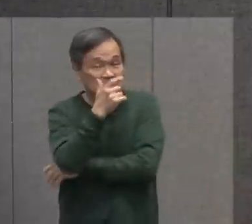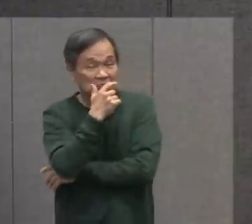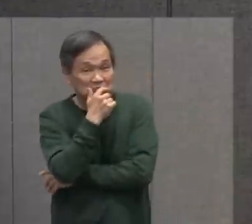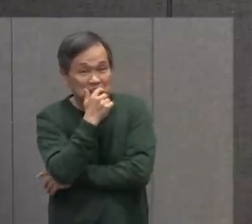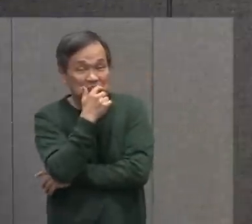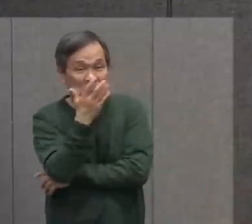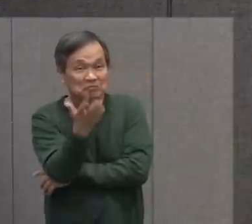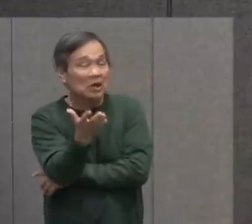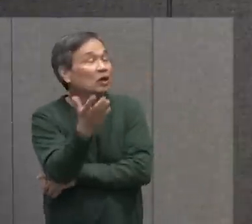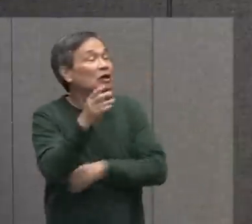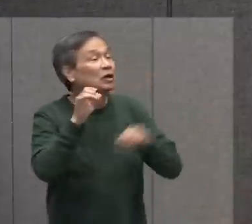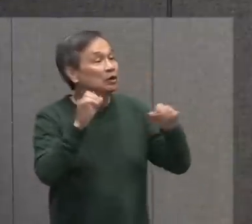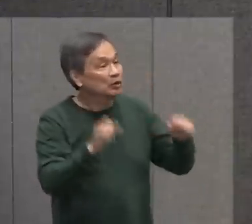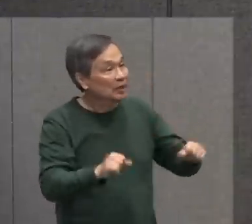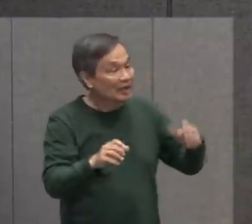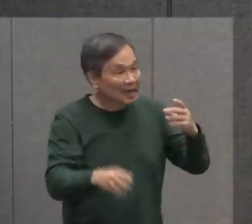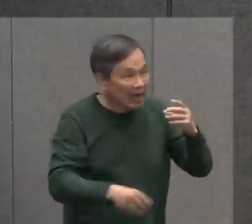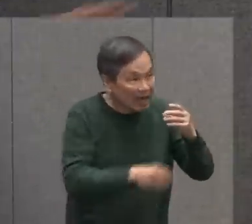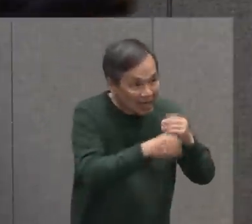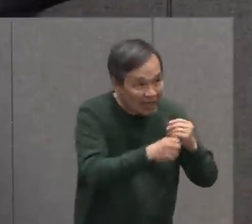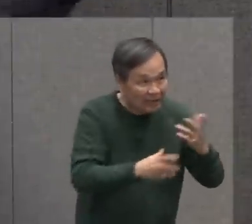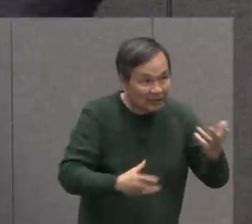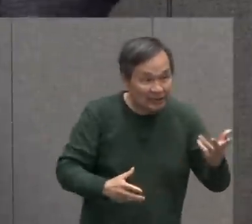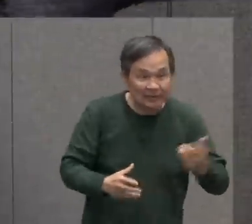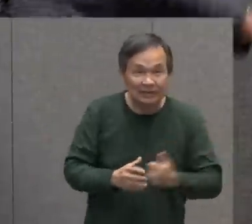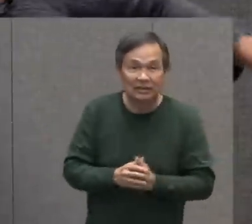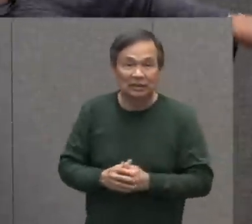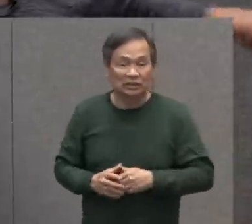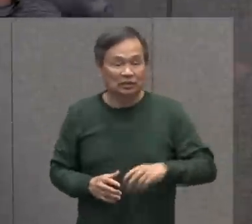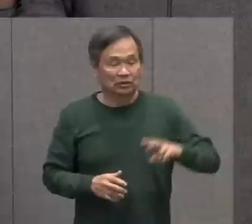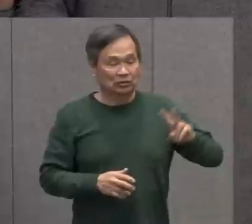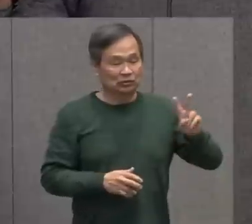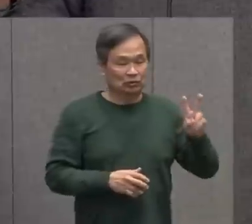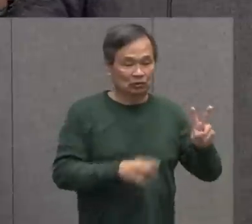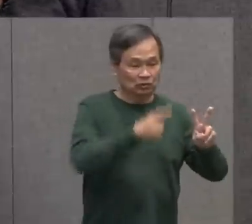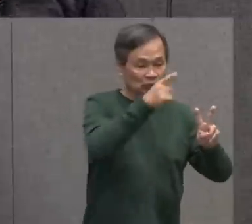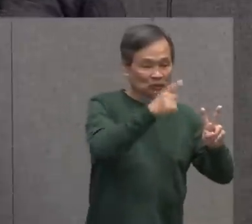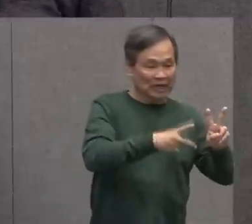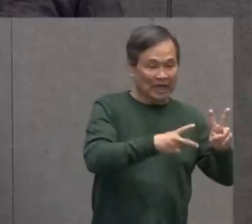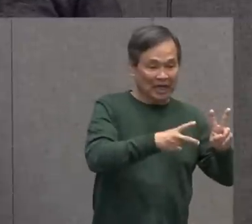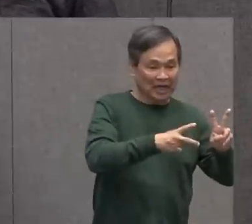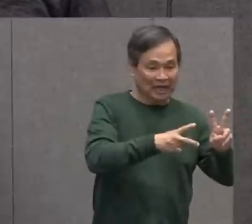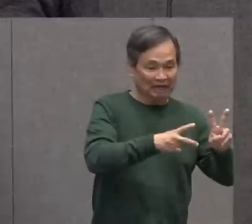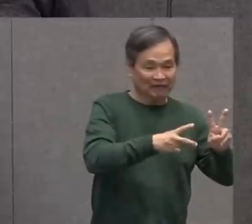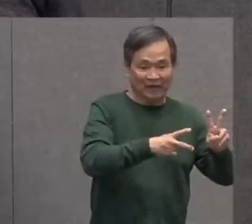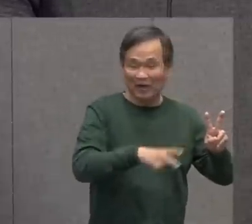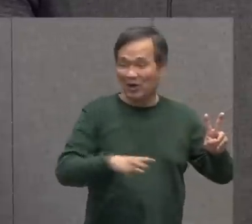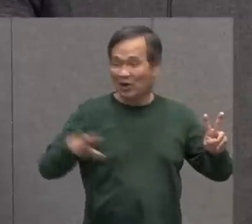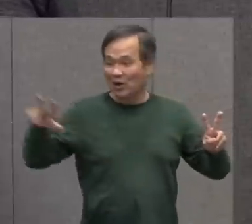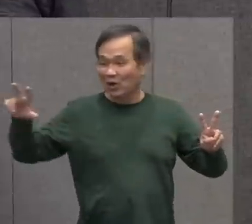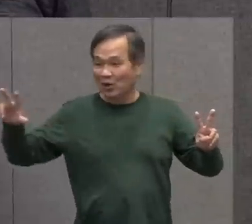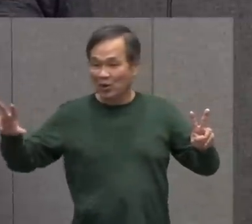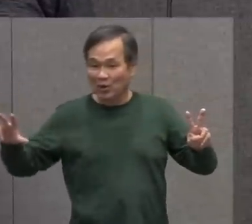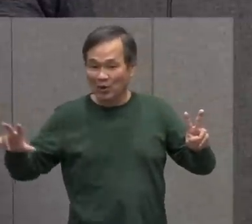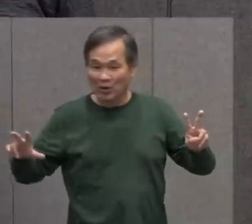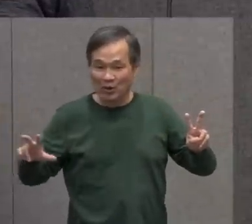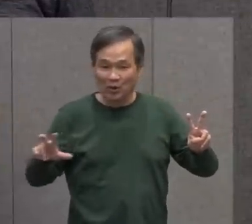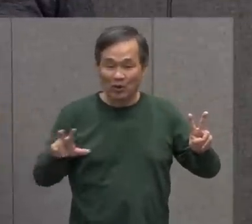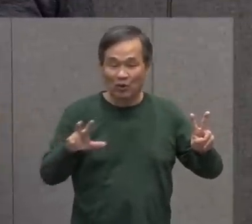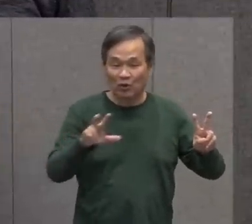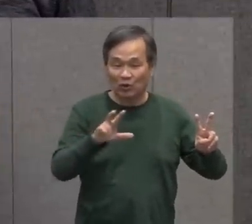fact that we would need to add to 2 1/2, 3 more in order to get to